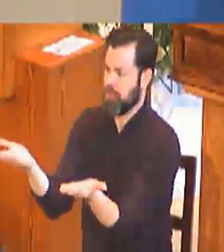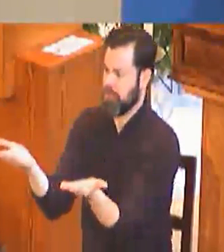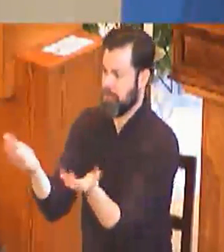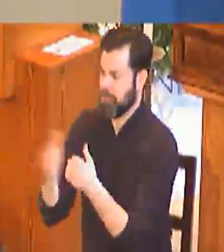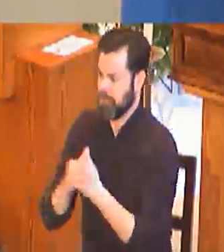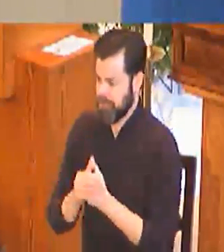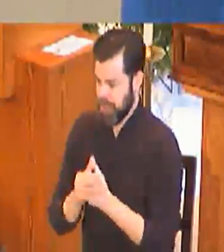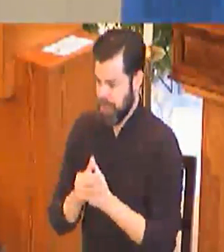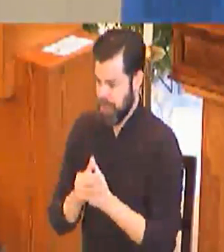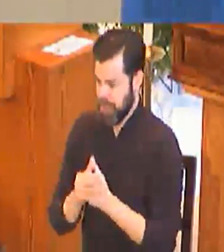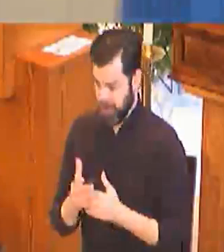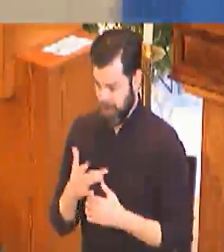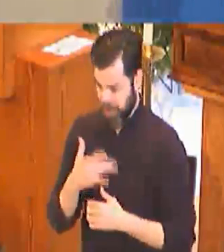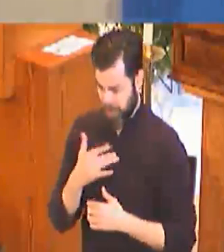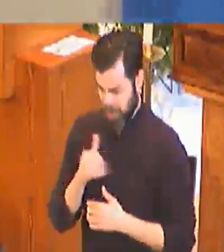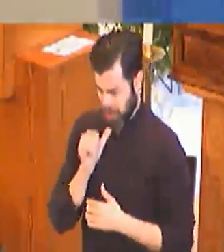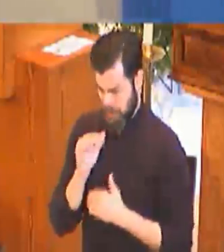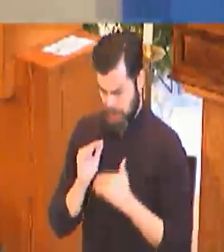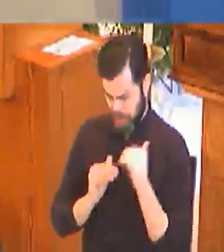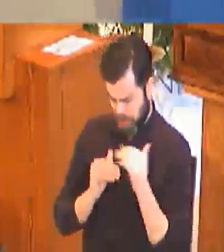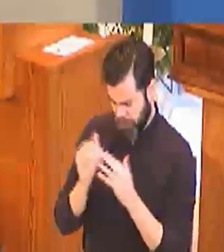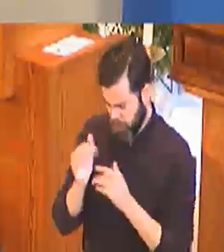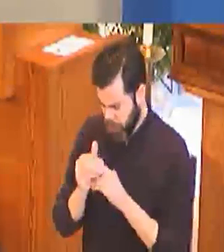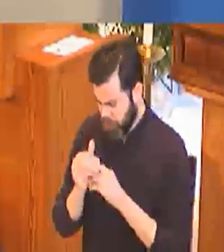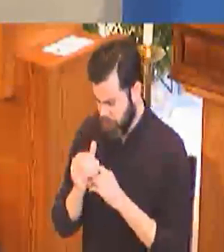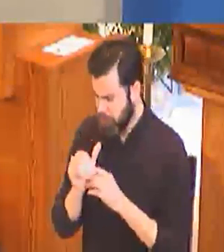experience, yet not negative.